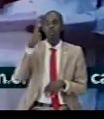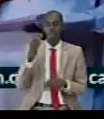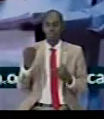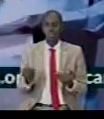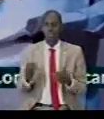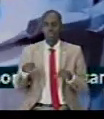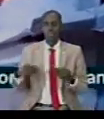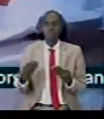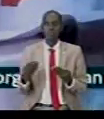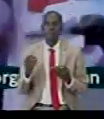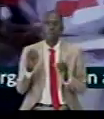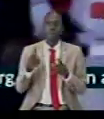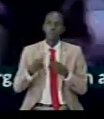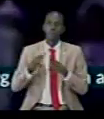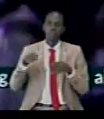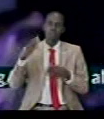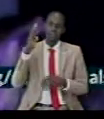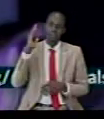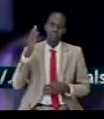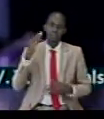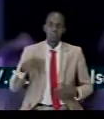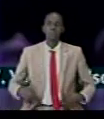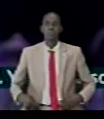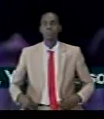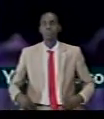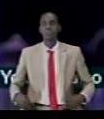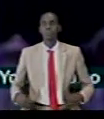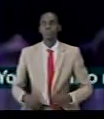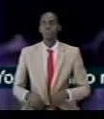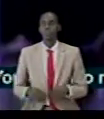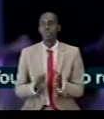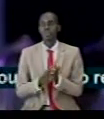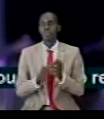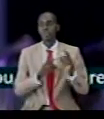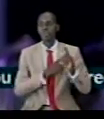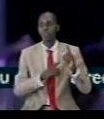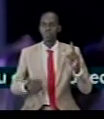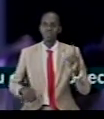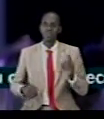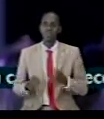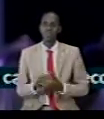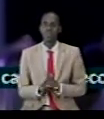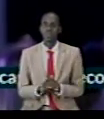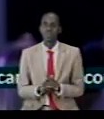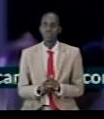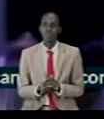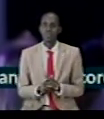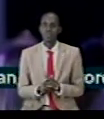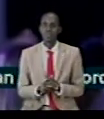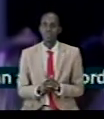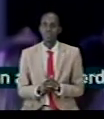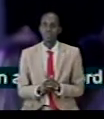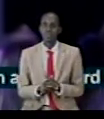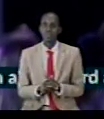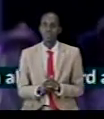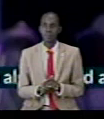testimony. Praise the Lord. Praise the living Jesus. My name is